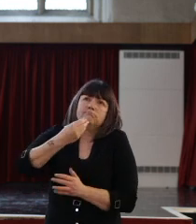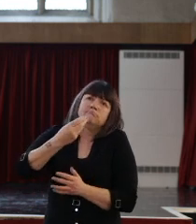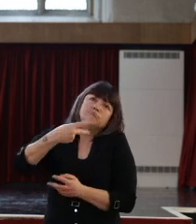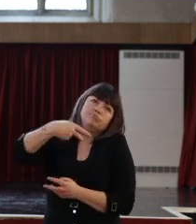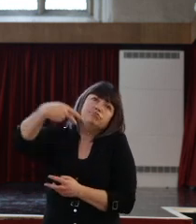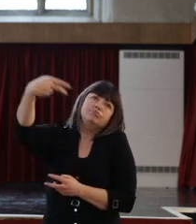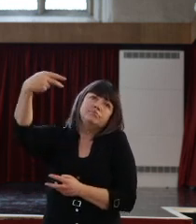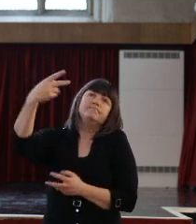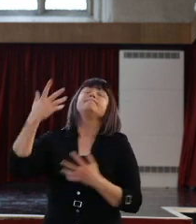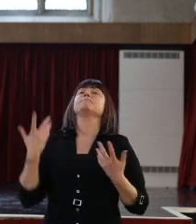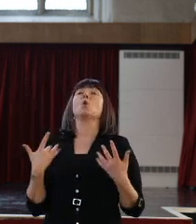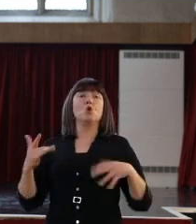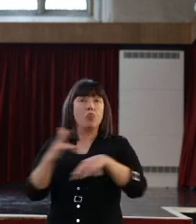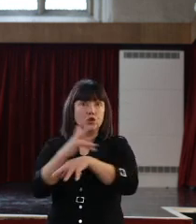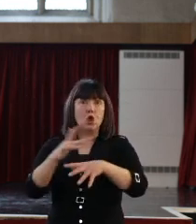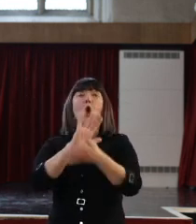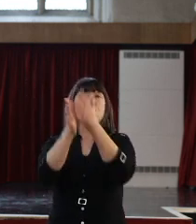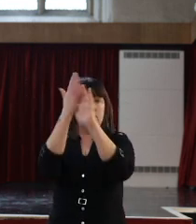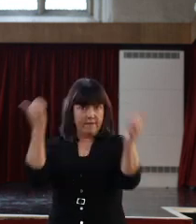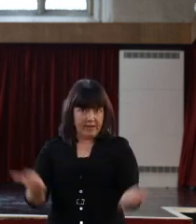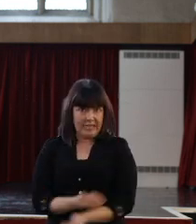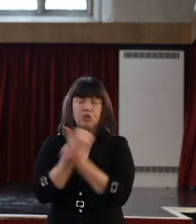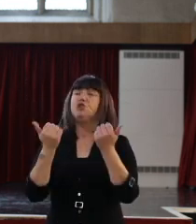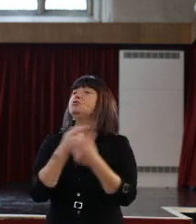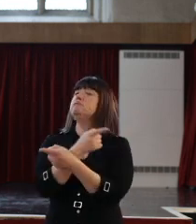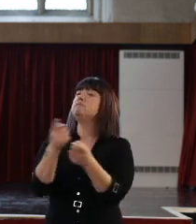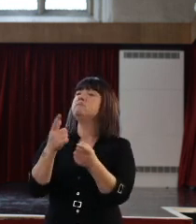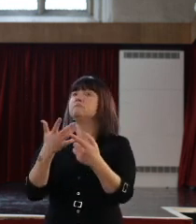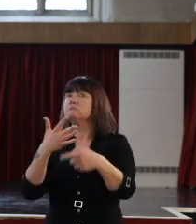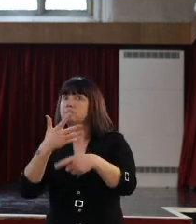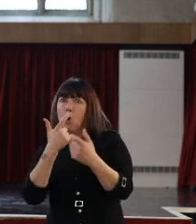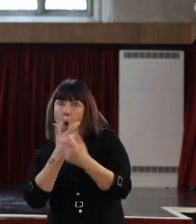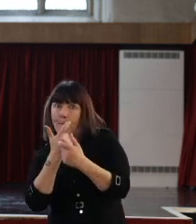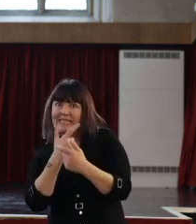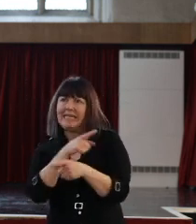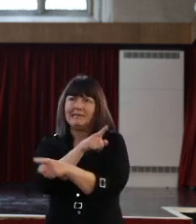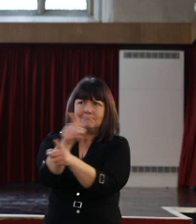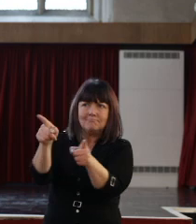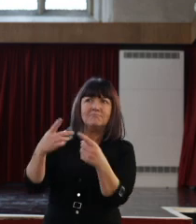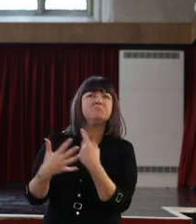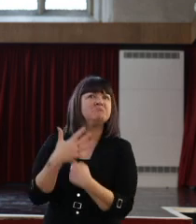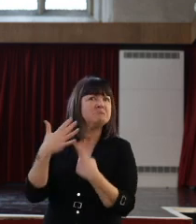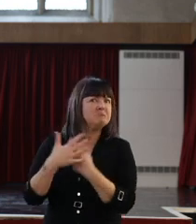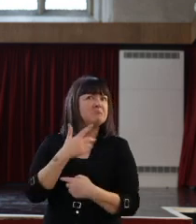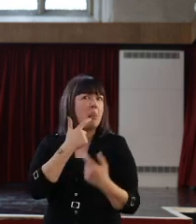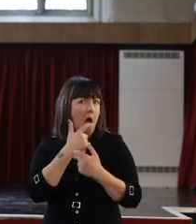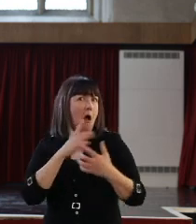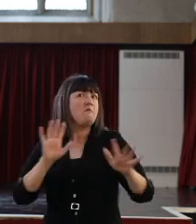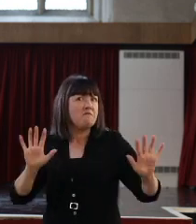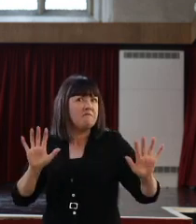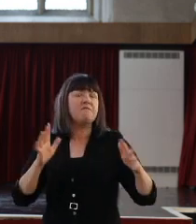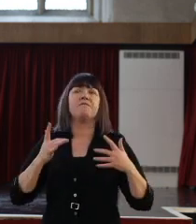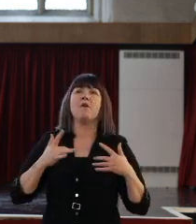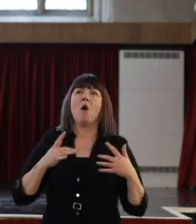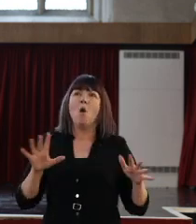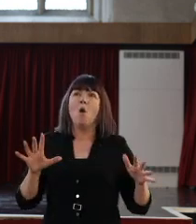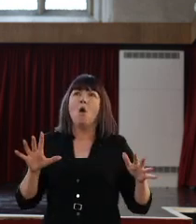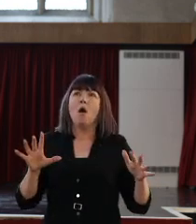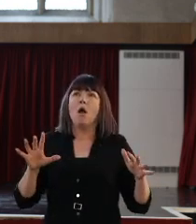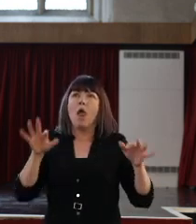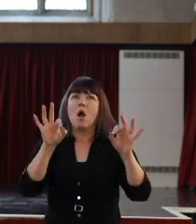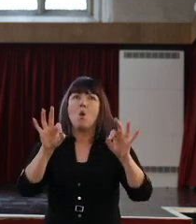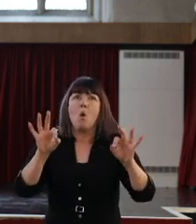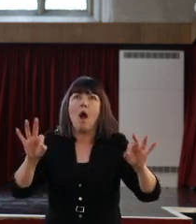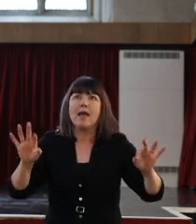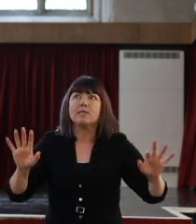show ended. I came on stage having got a few laughs in my comedy bits and some pin drop silence in my dramatic bits, and occasionally vice versa, if